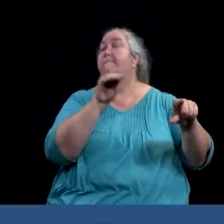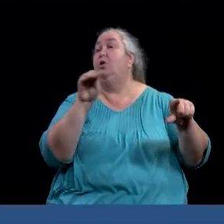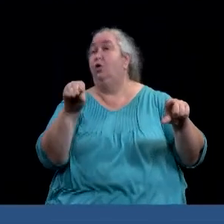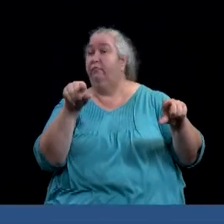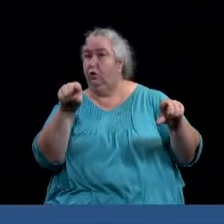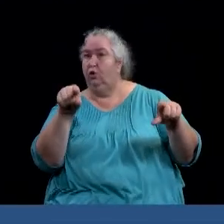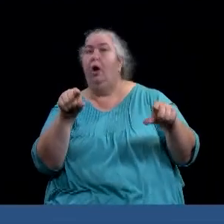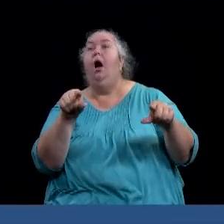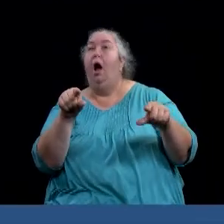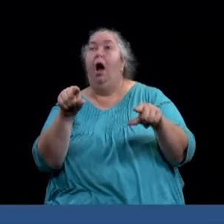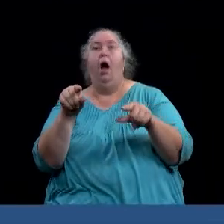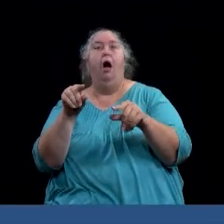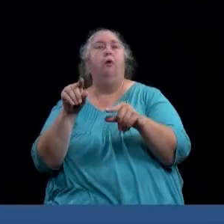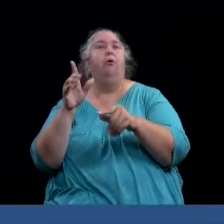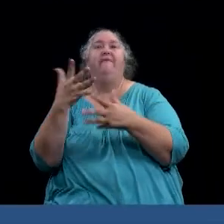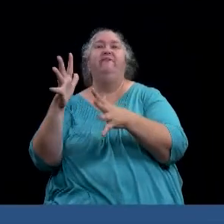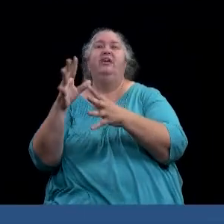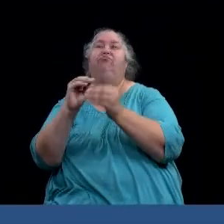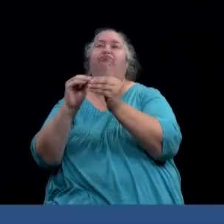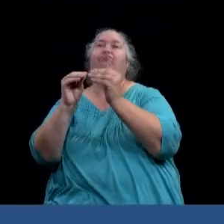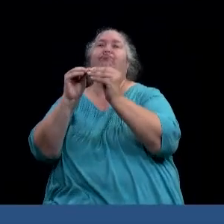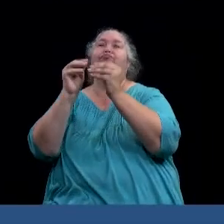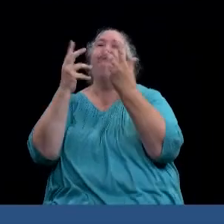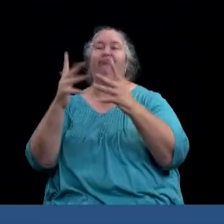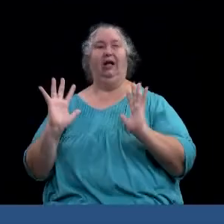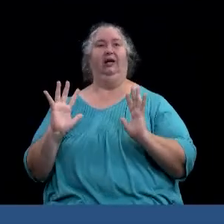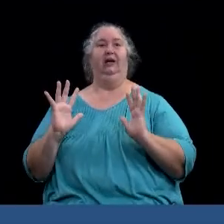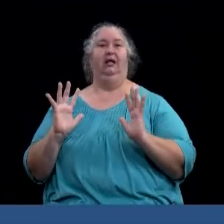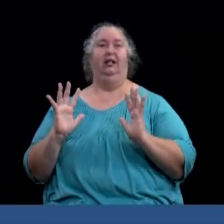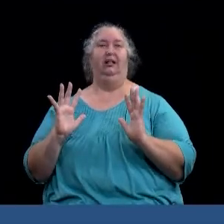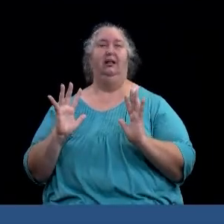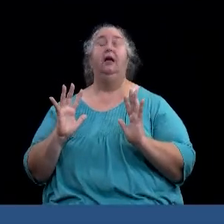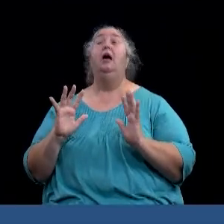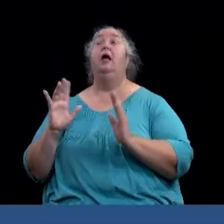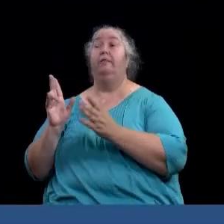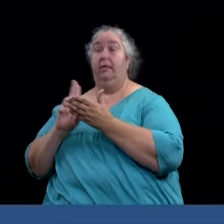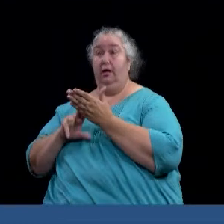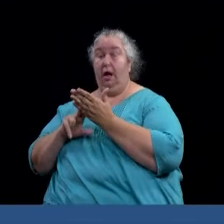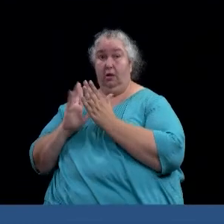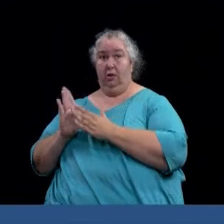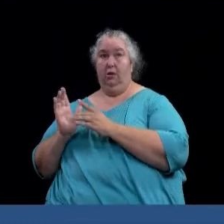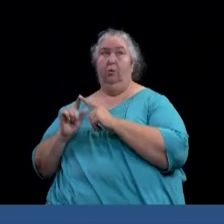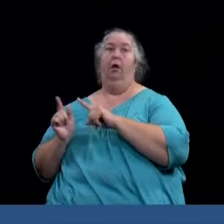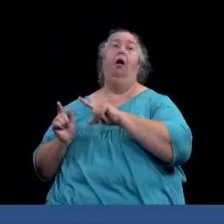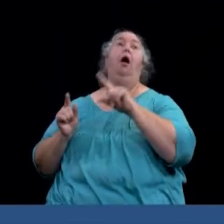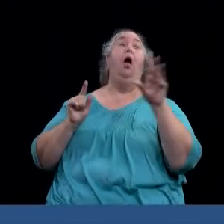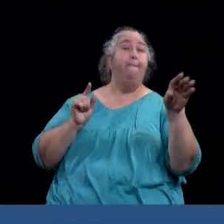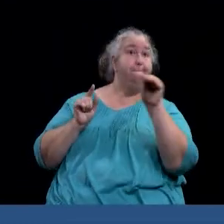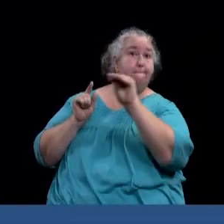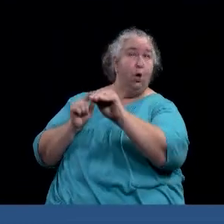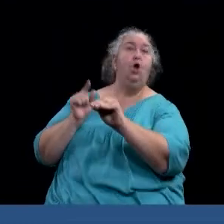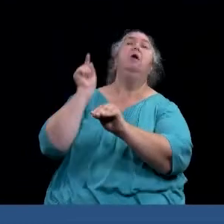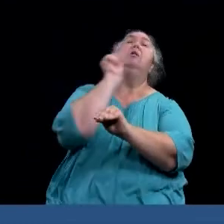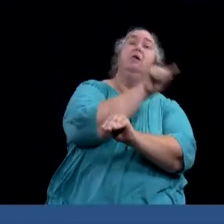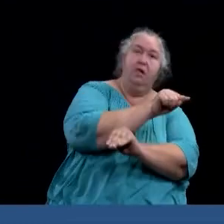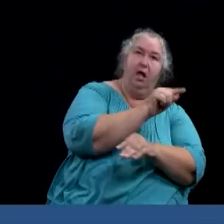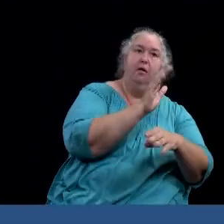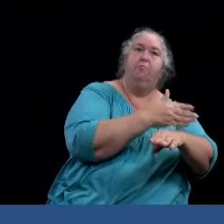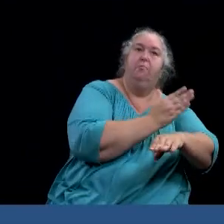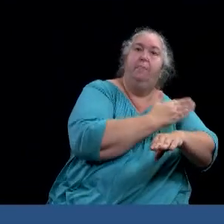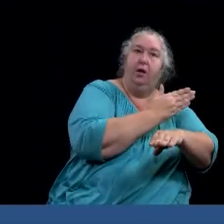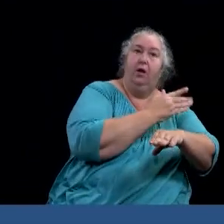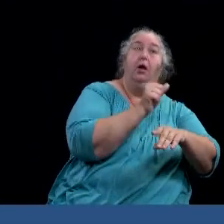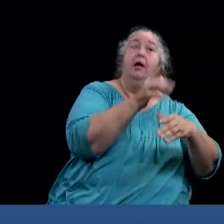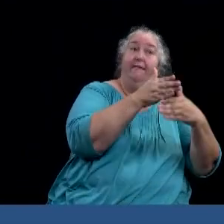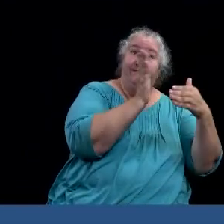The contractor will renovate the vacant units, and upon completion, existing households will move into those